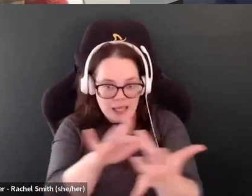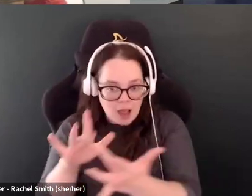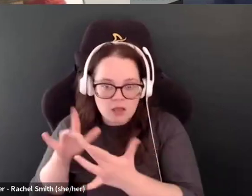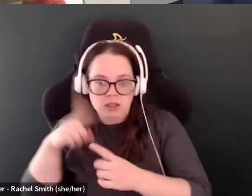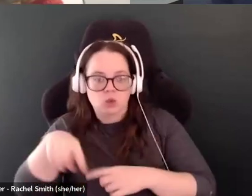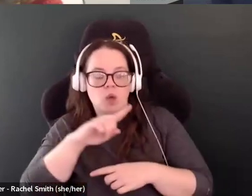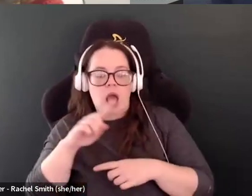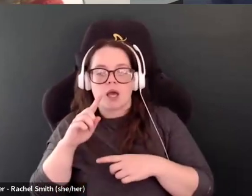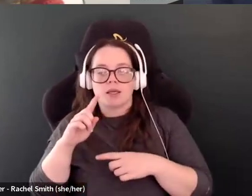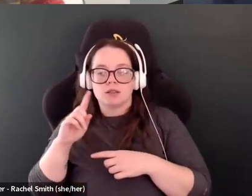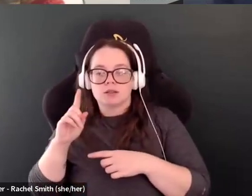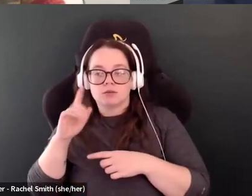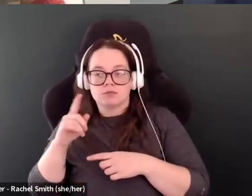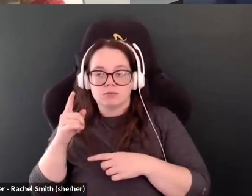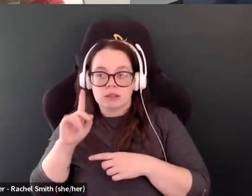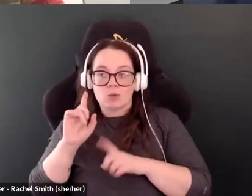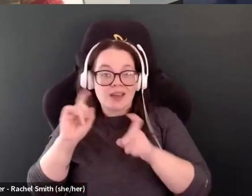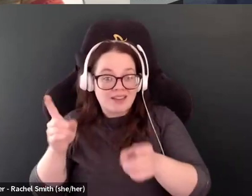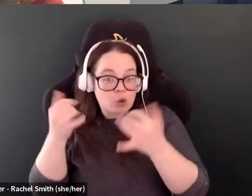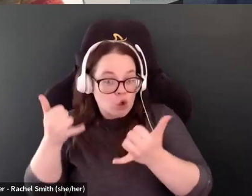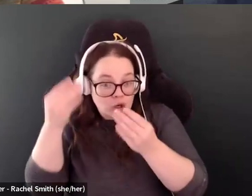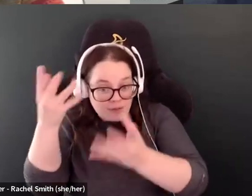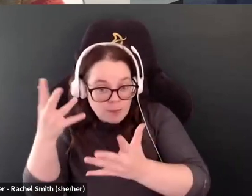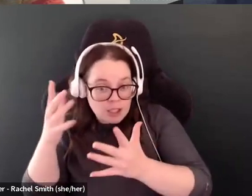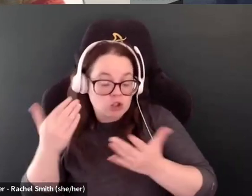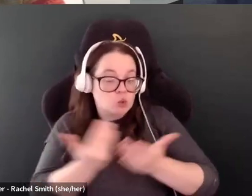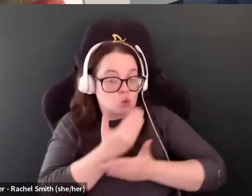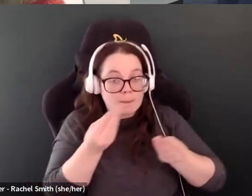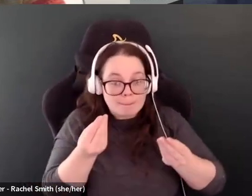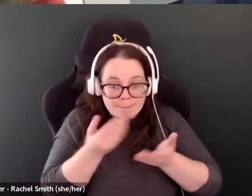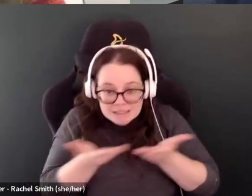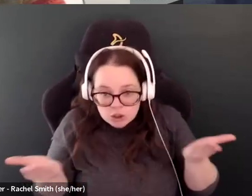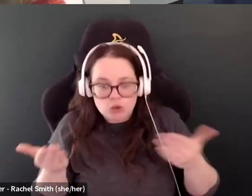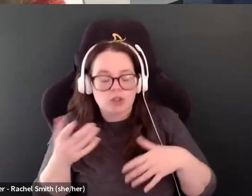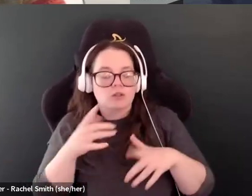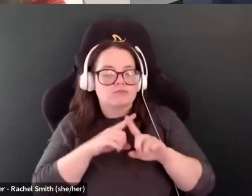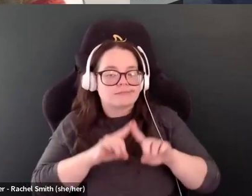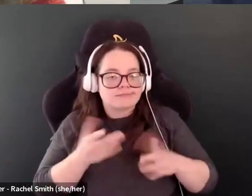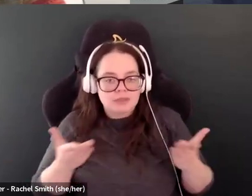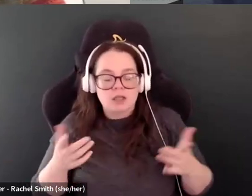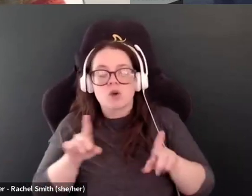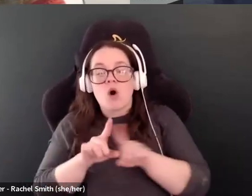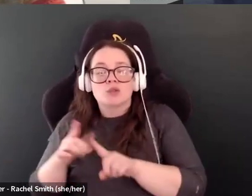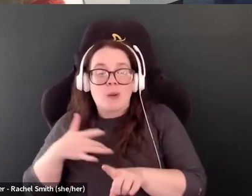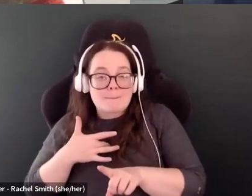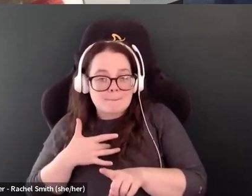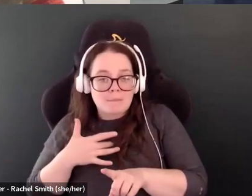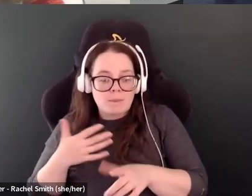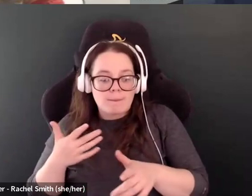you on updates on new assets, new materials. Also, please feel free to use